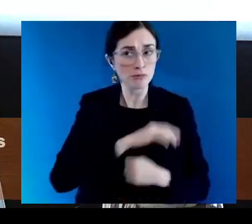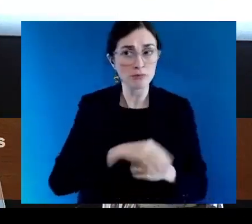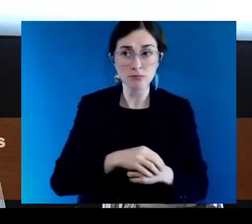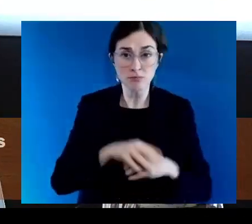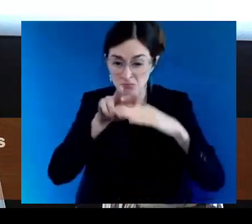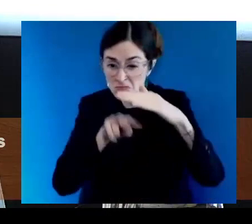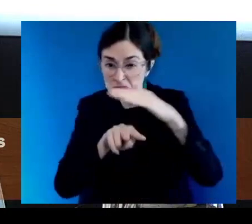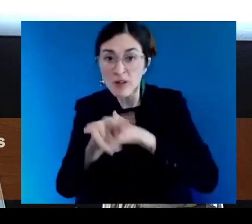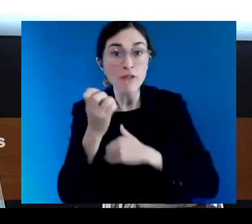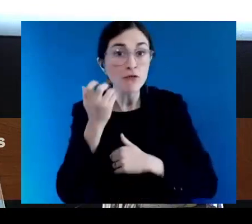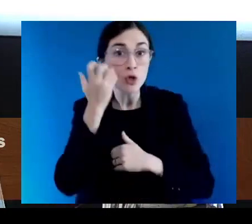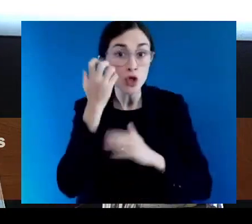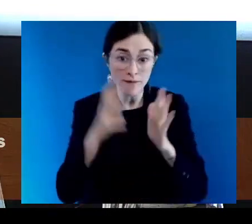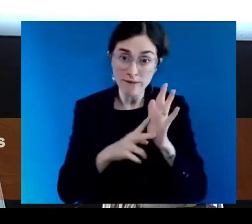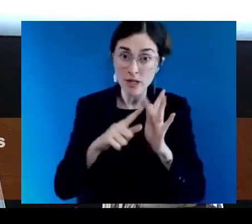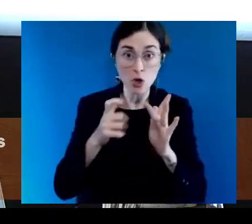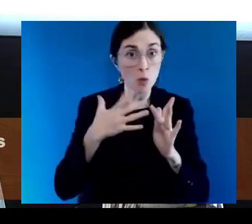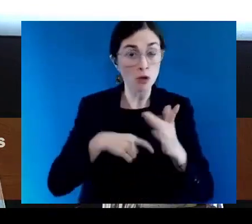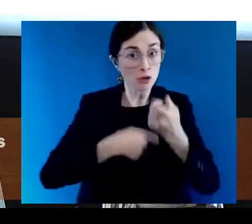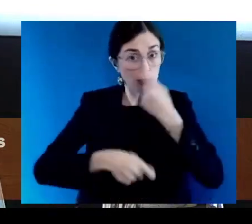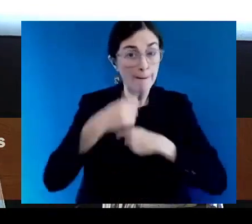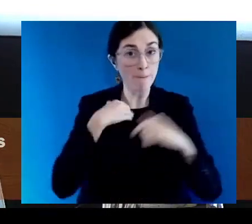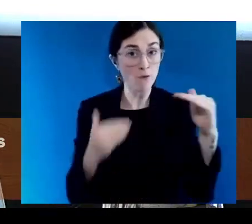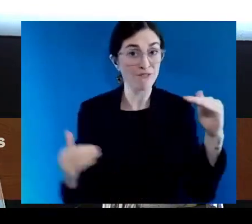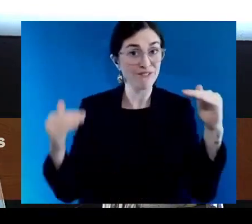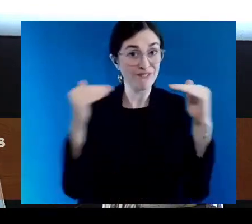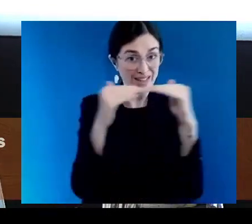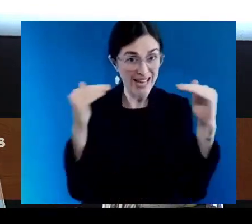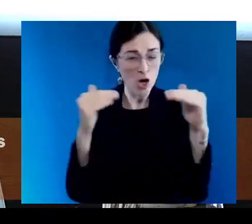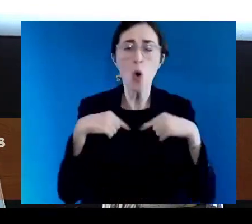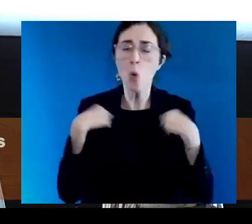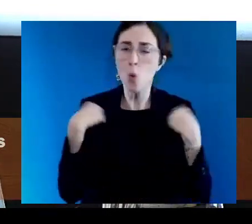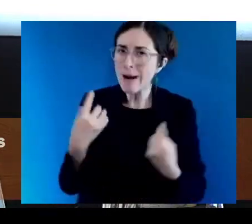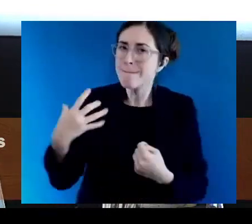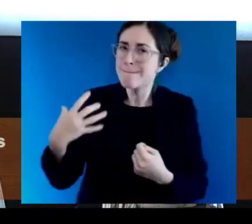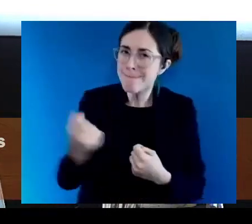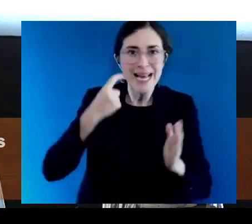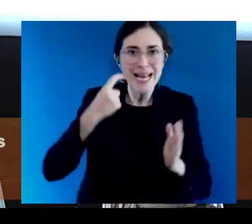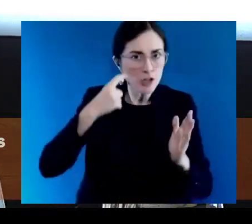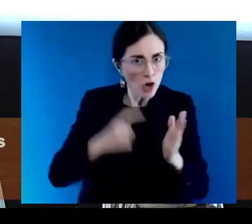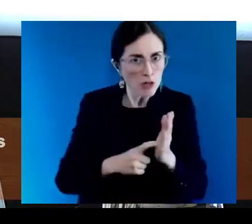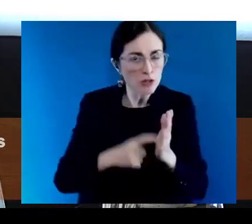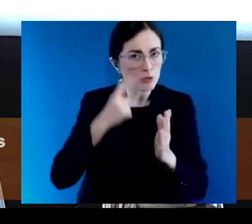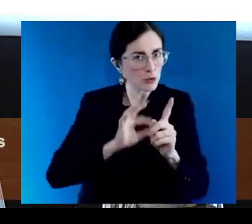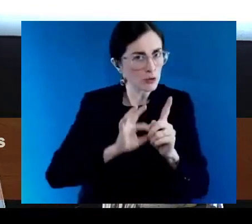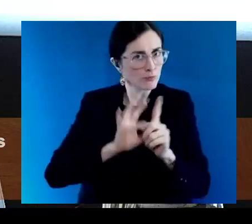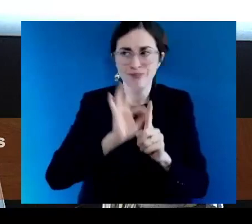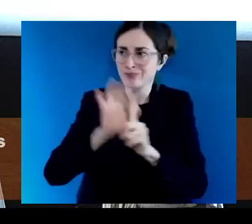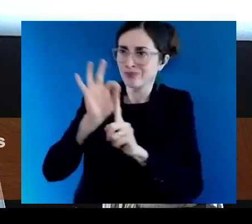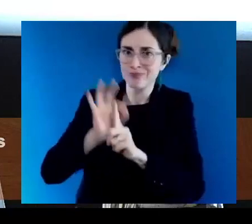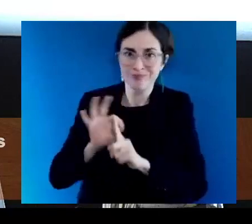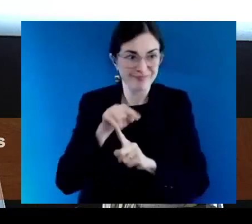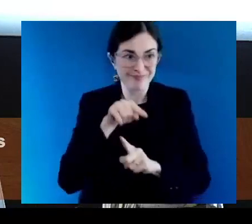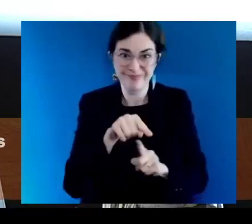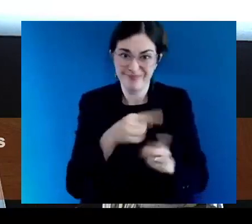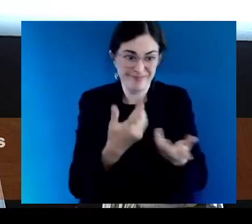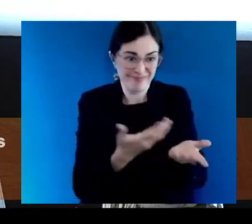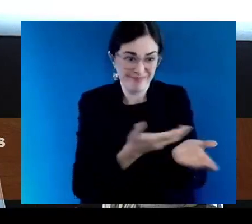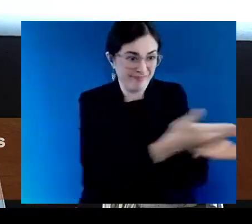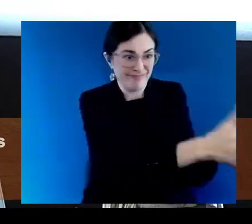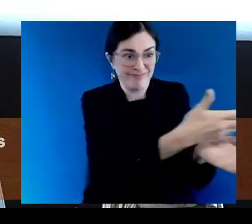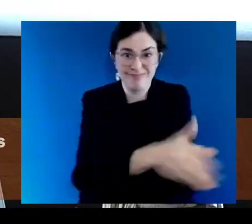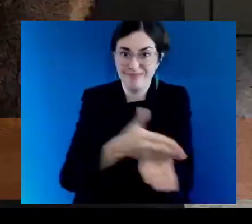equitable future, we must address the ongoing nature of dispossession and the injustices that this continues to